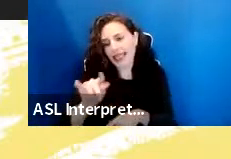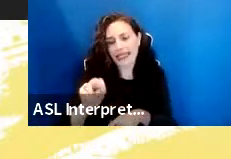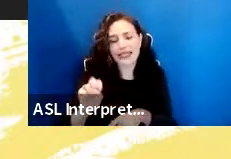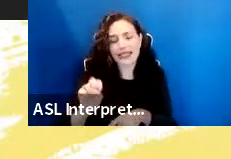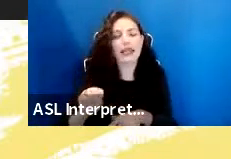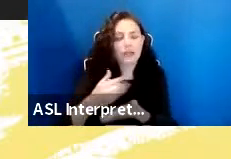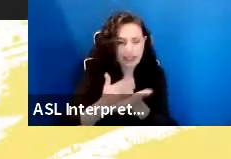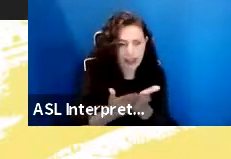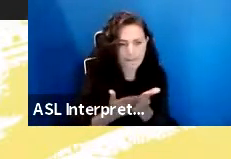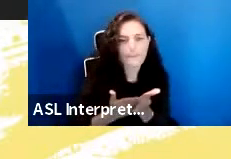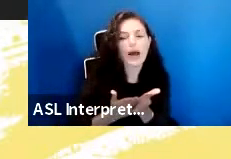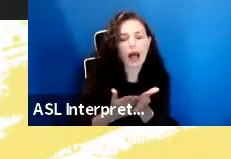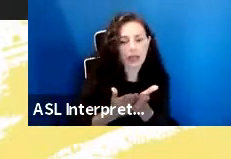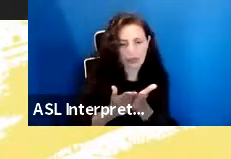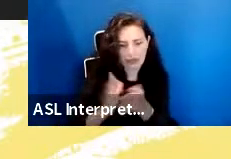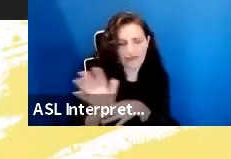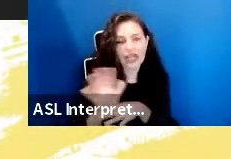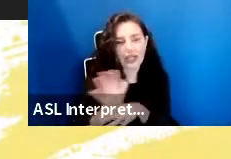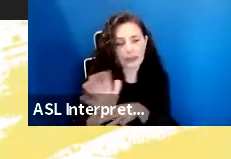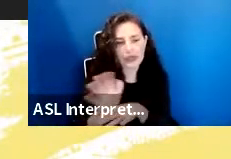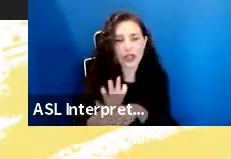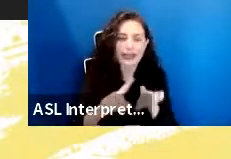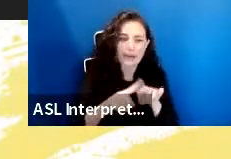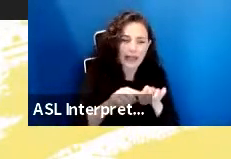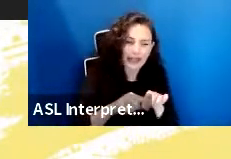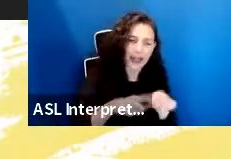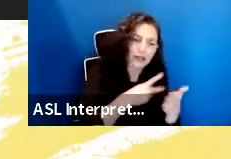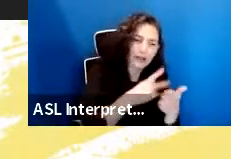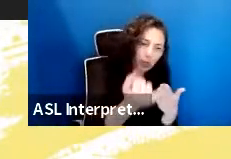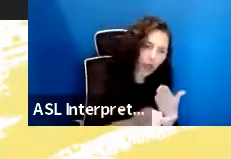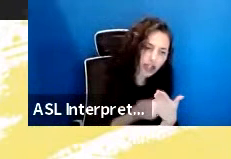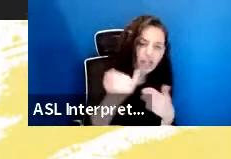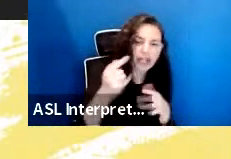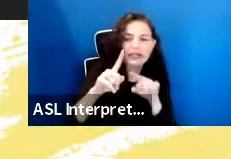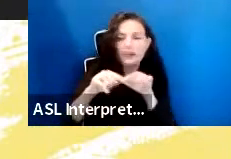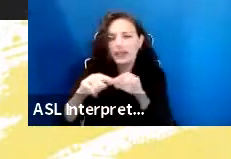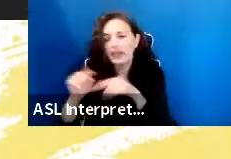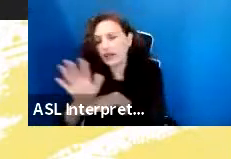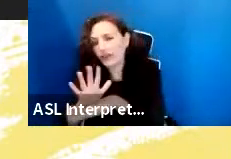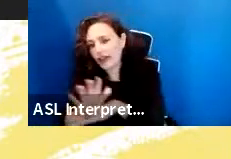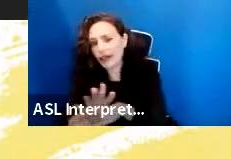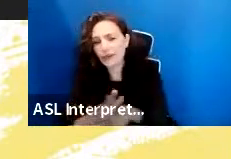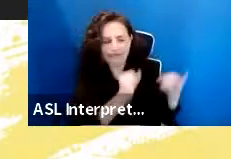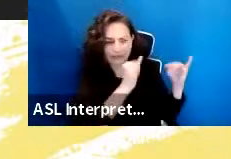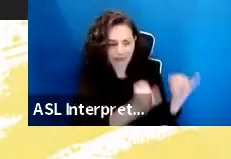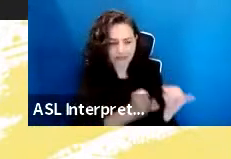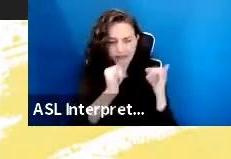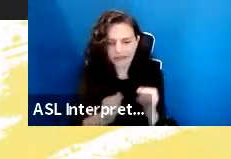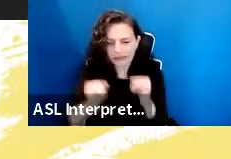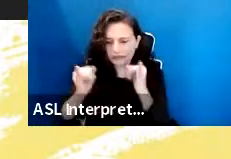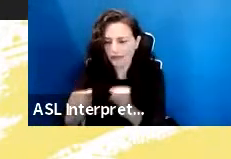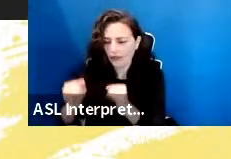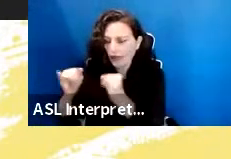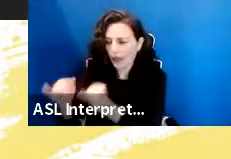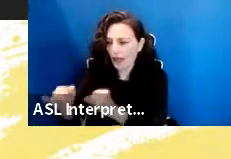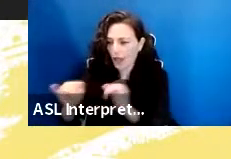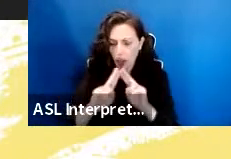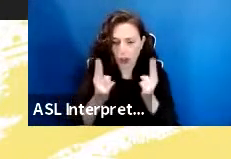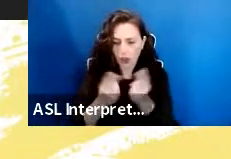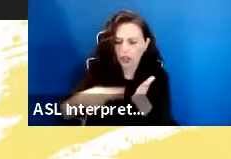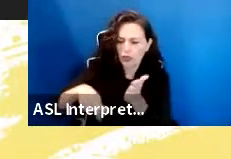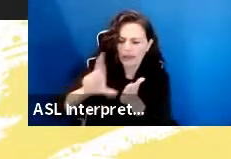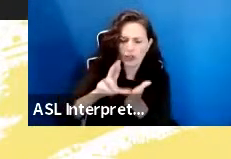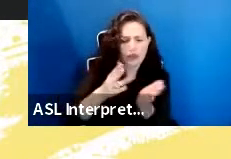film by film, project by project basis that the union will go ahead and and review your paperwork and just to make